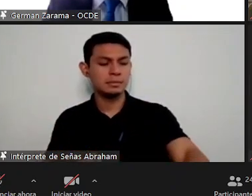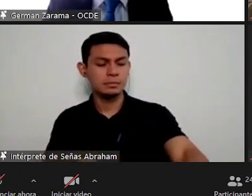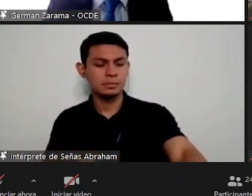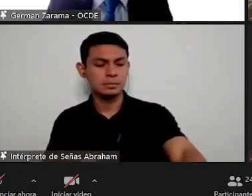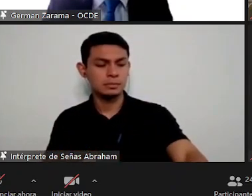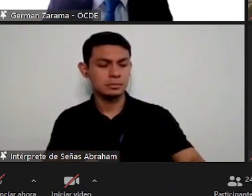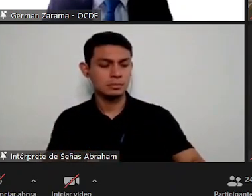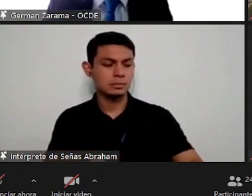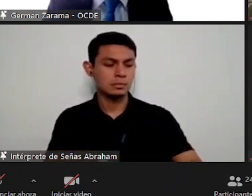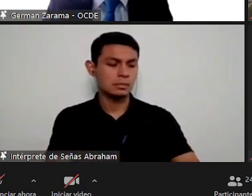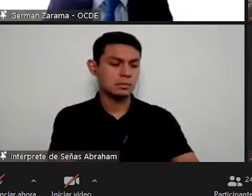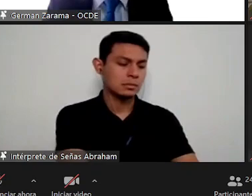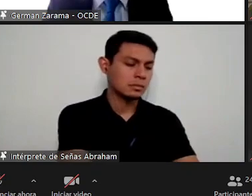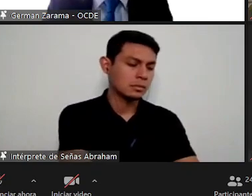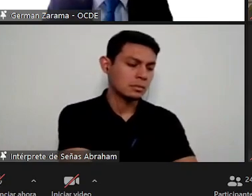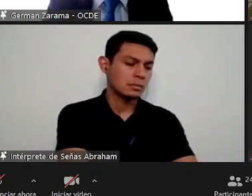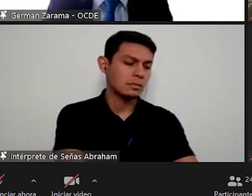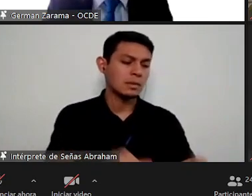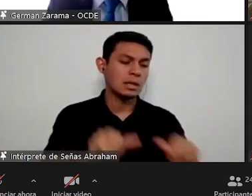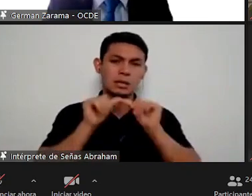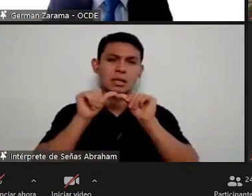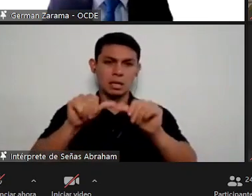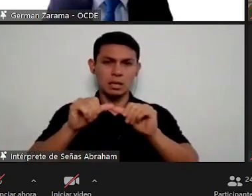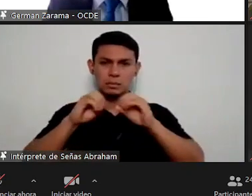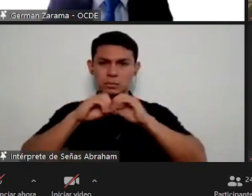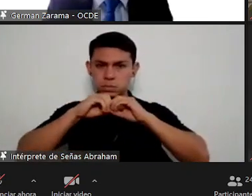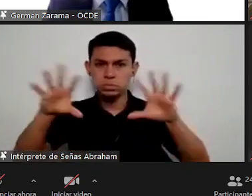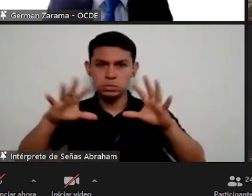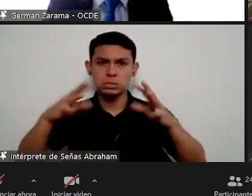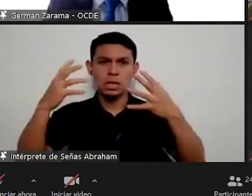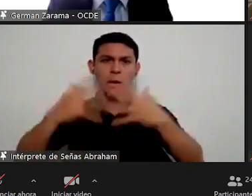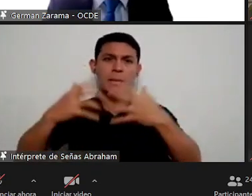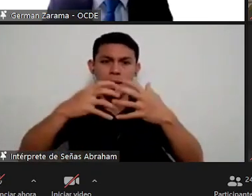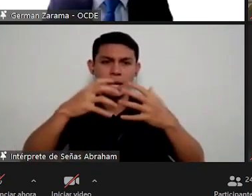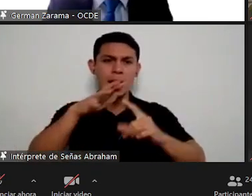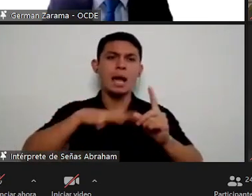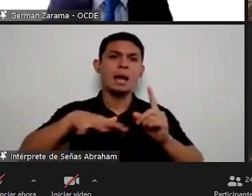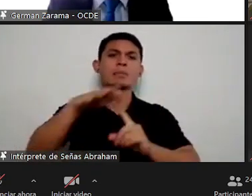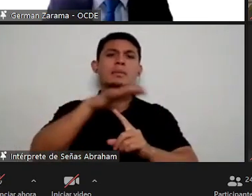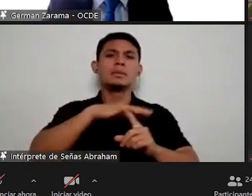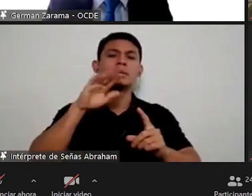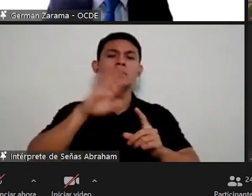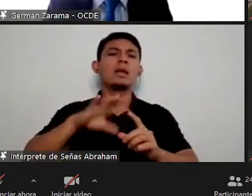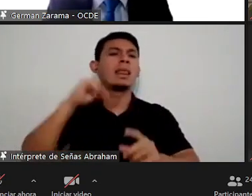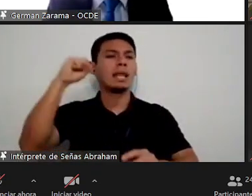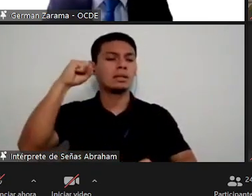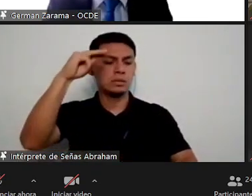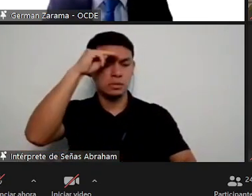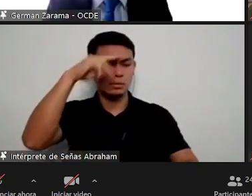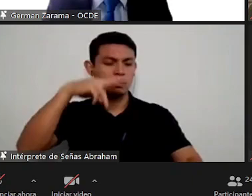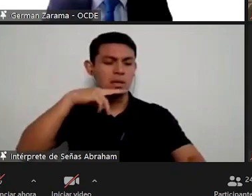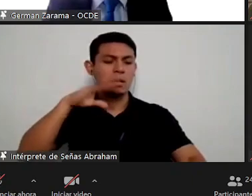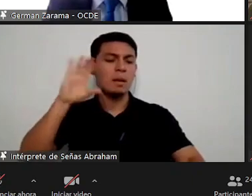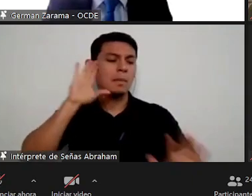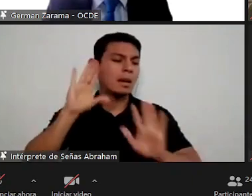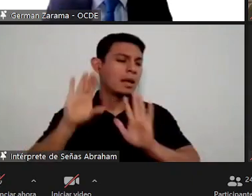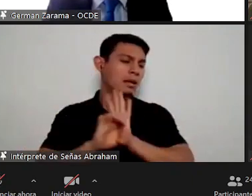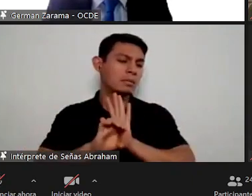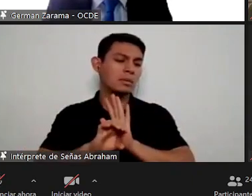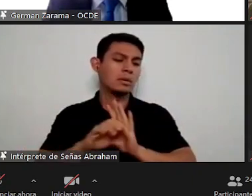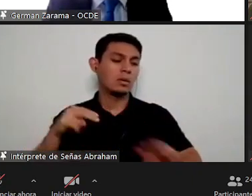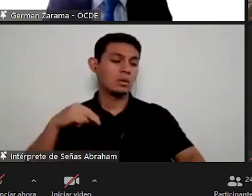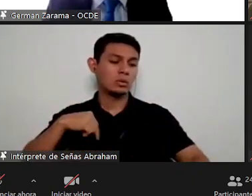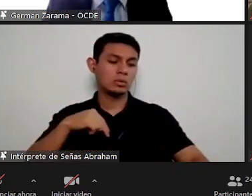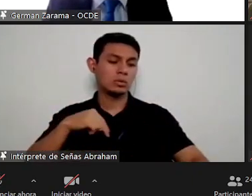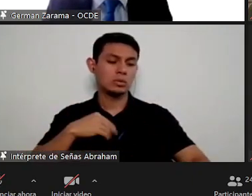dissemination and joint activities on glass and this also we have the rector uh